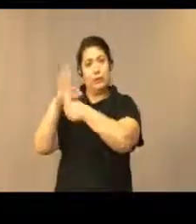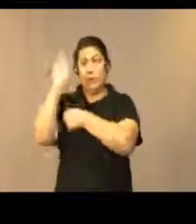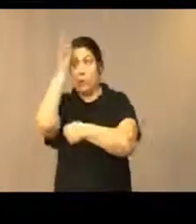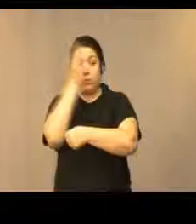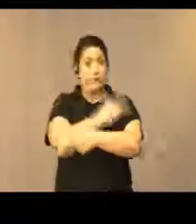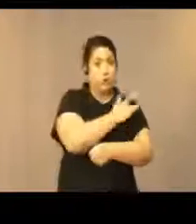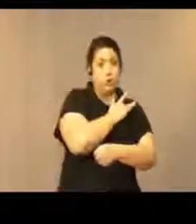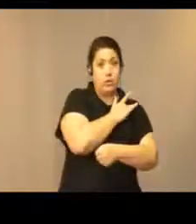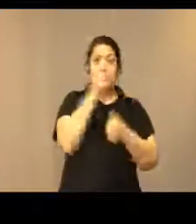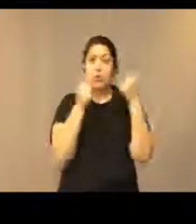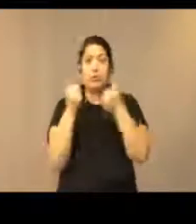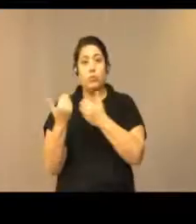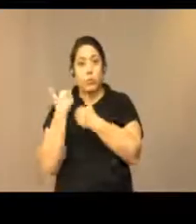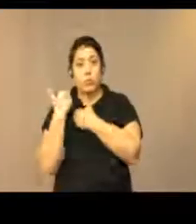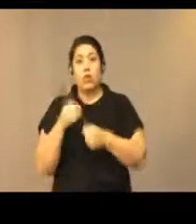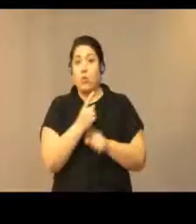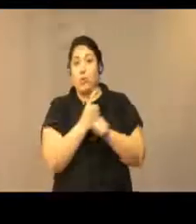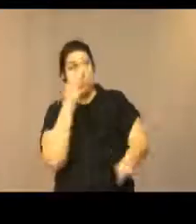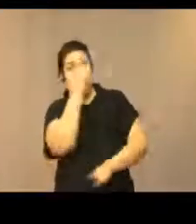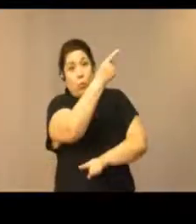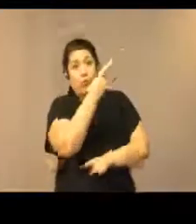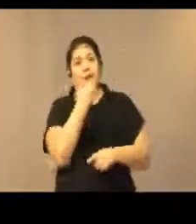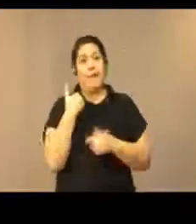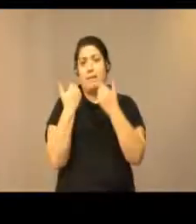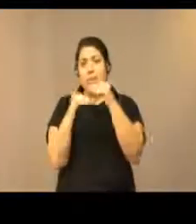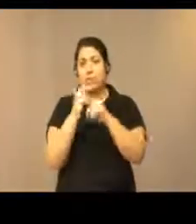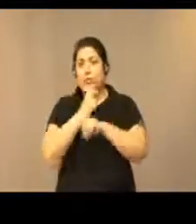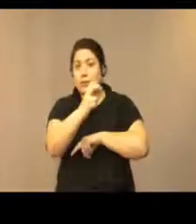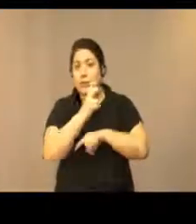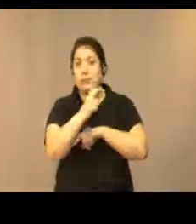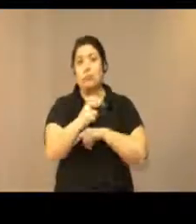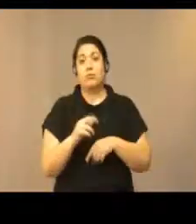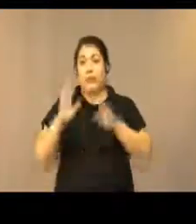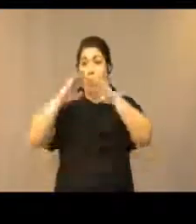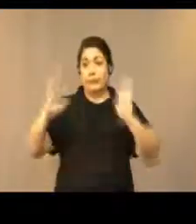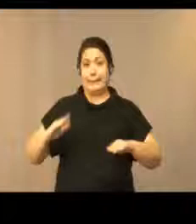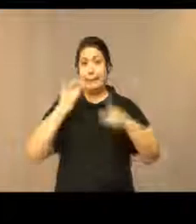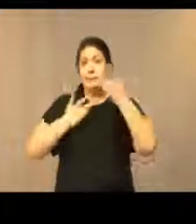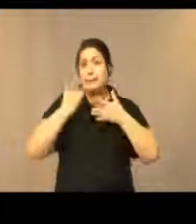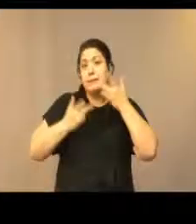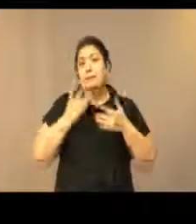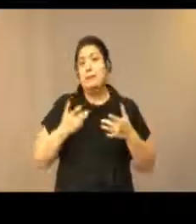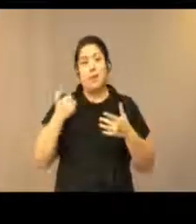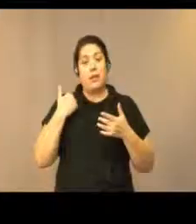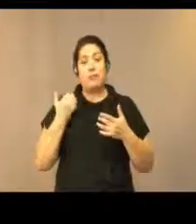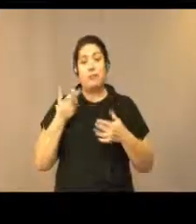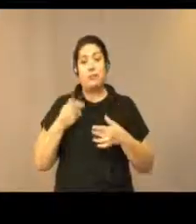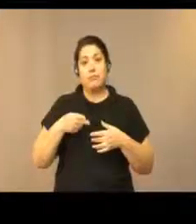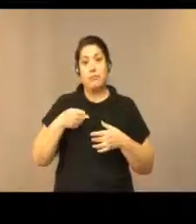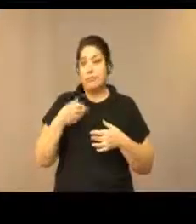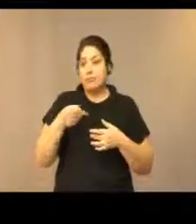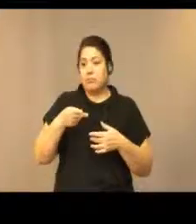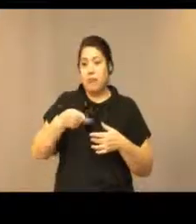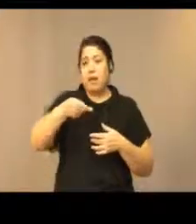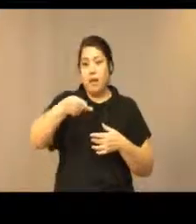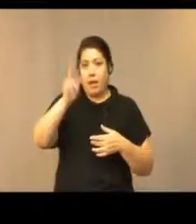remoteness, lack of transportation, limited housing, inaccessible communities and buildings, and the high transition of social development and health